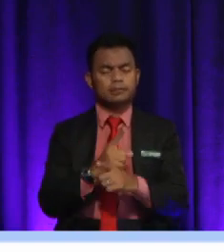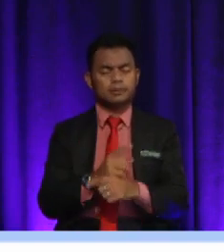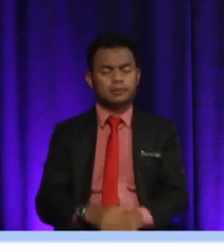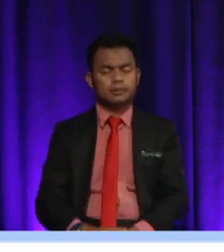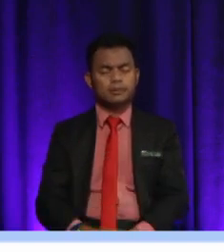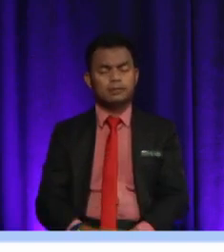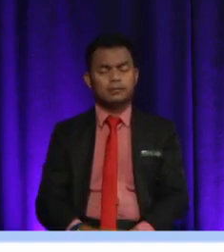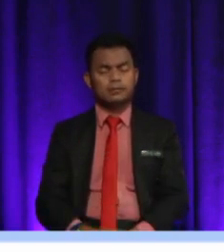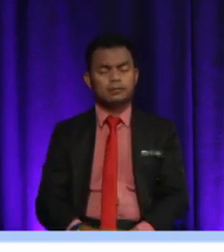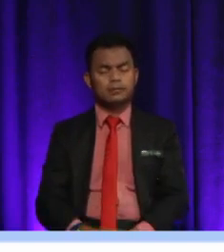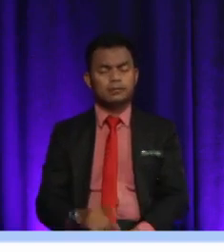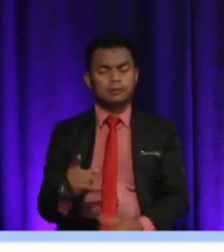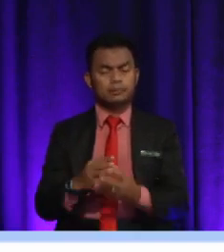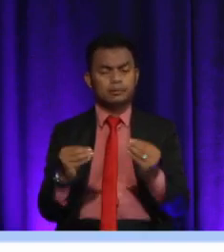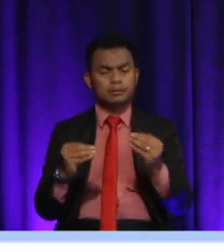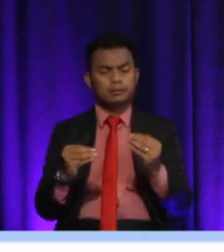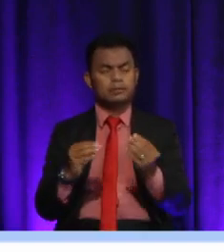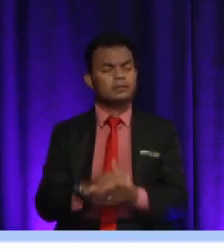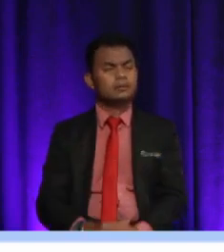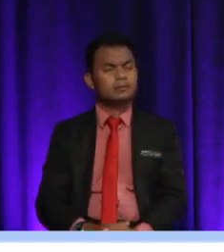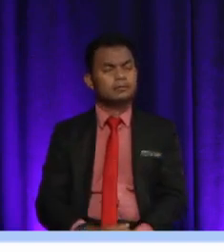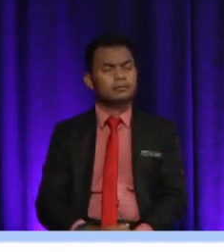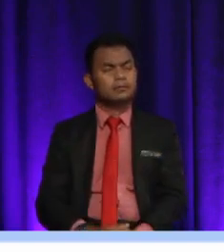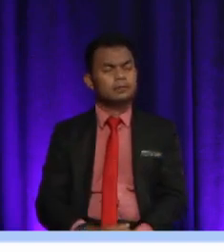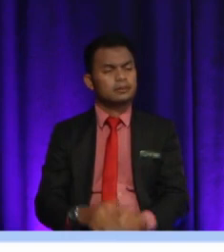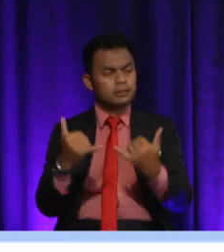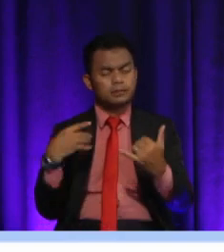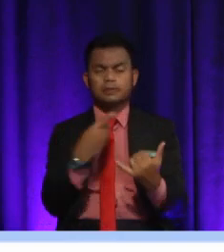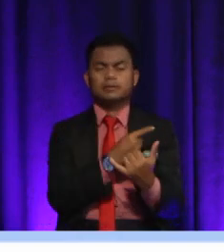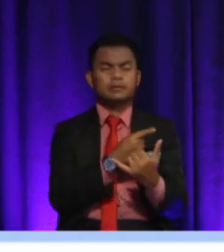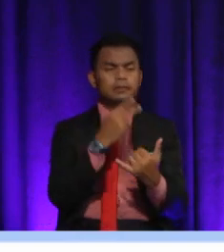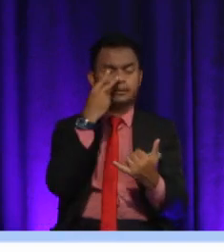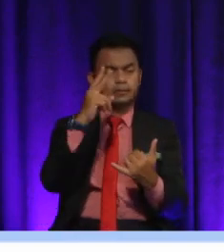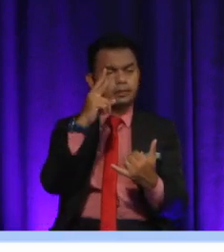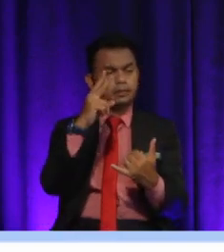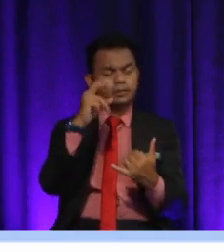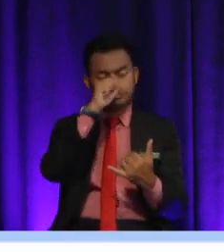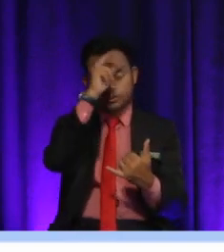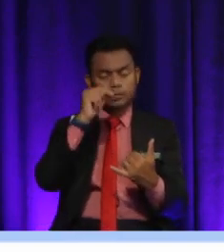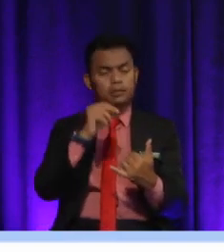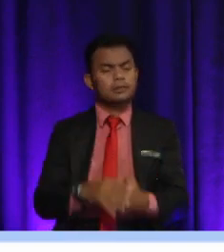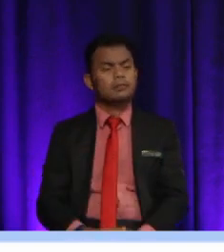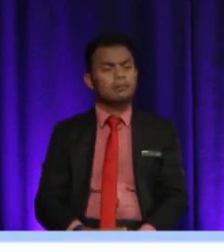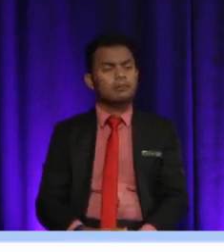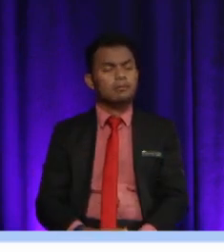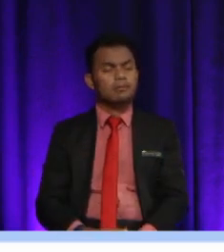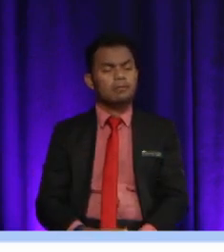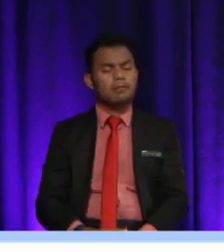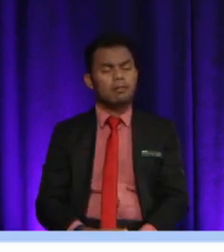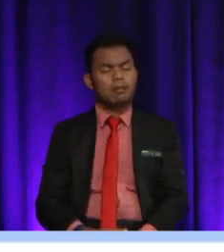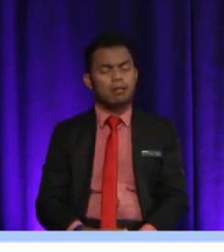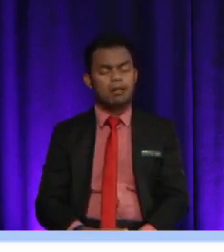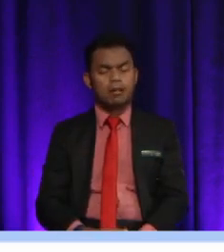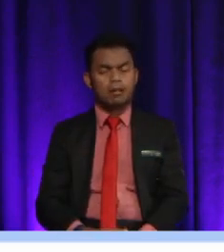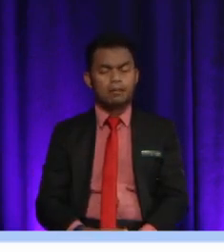this is taking a lot of pictures. And then if we look at the question, preferred method, this matches with